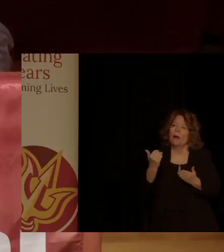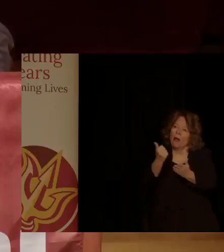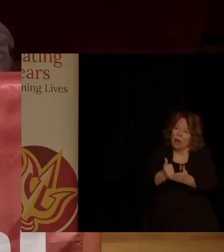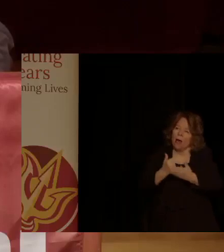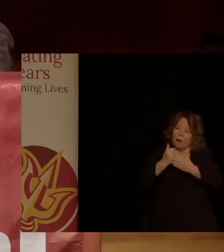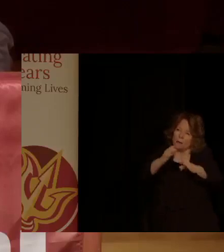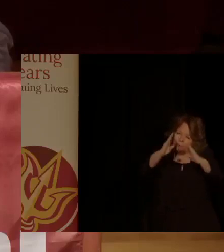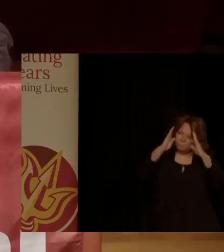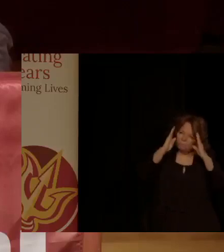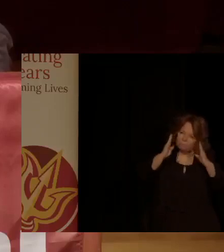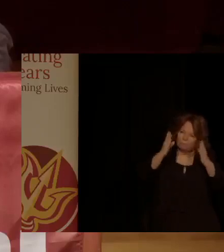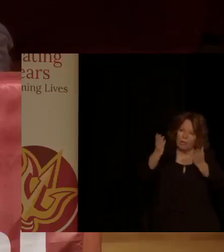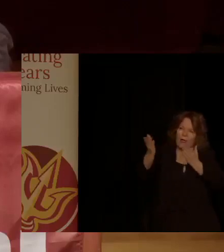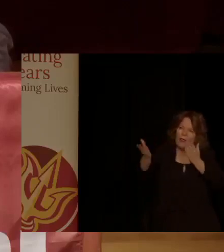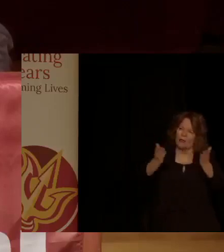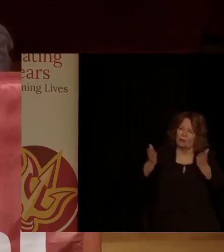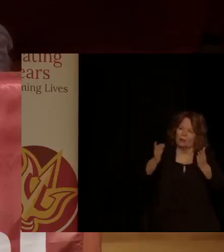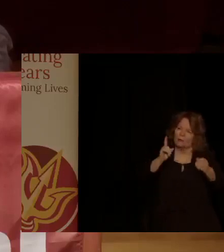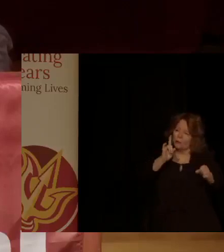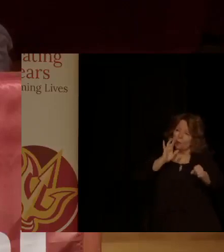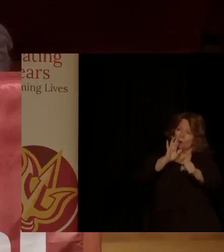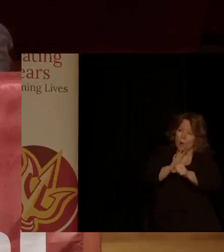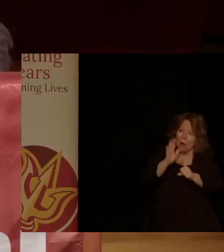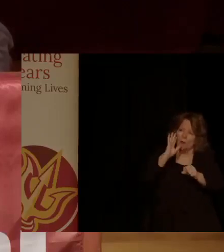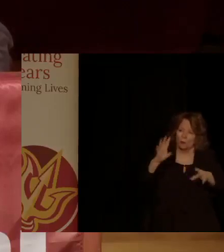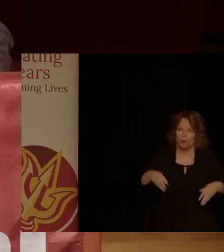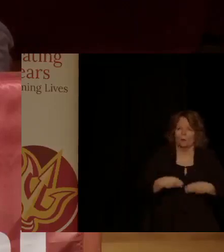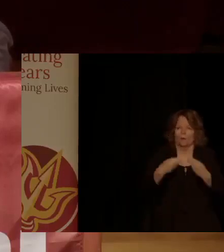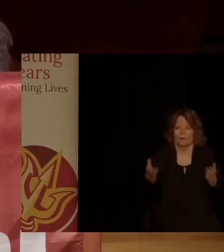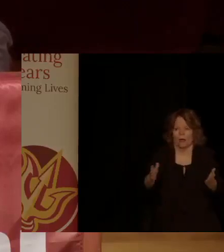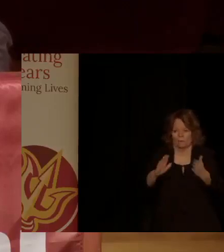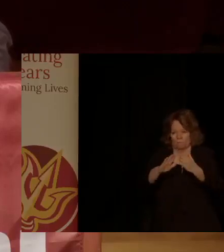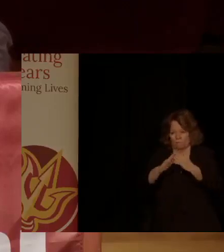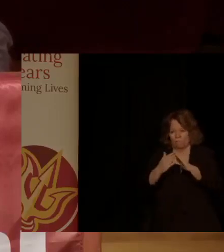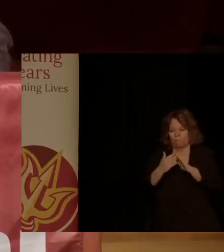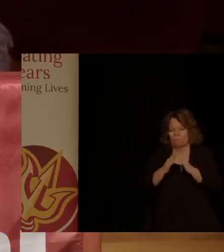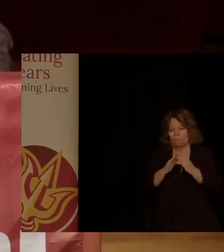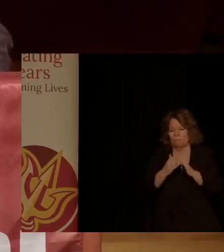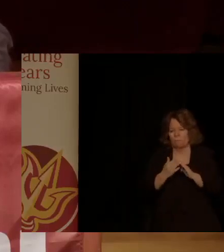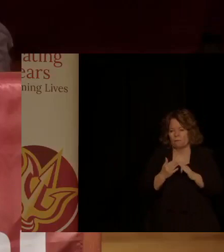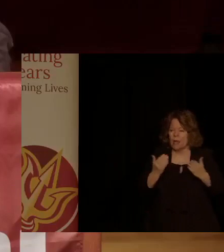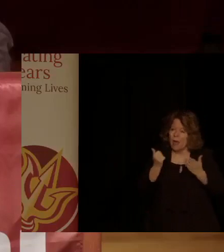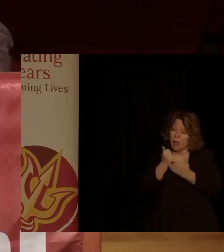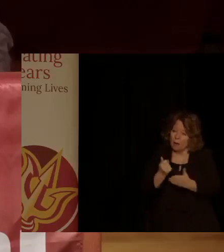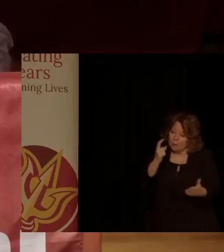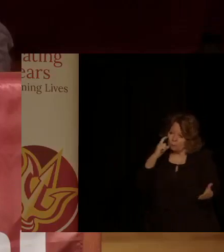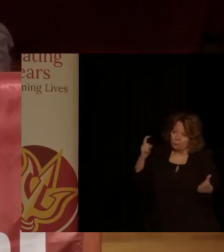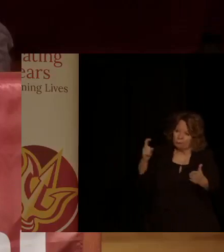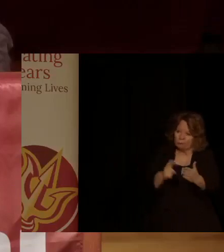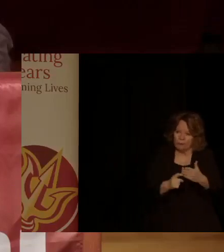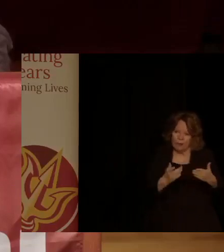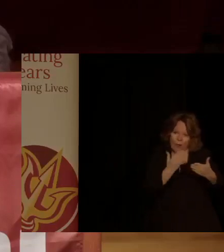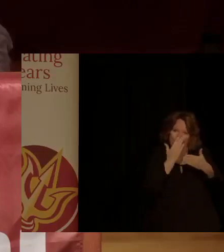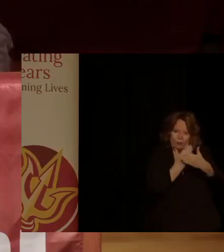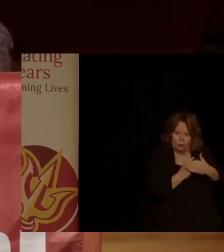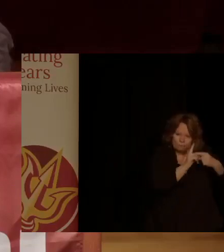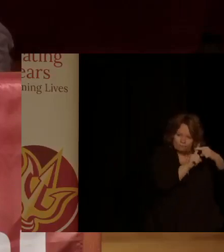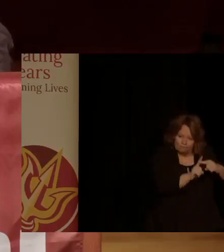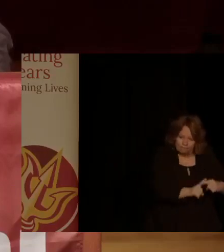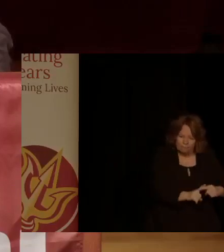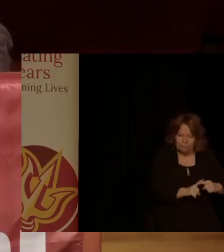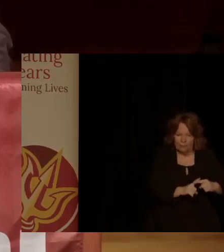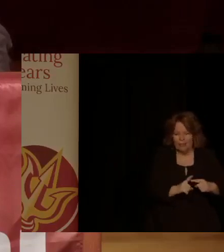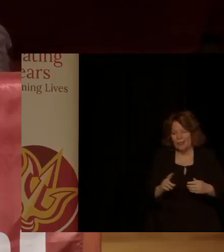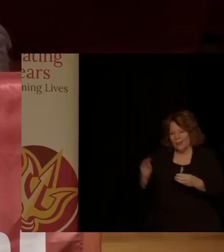the services we have promised to provide, to take notice of the good, to correct the bad,